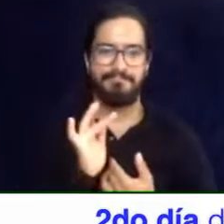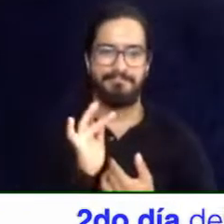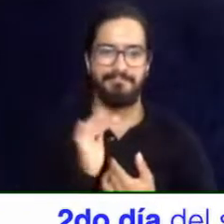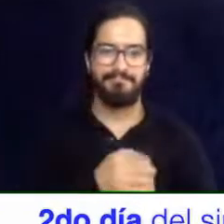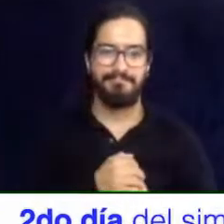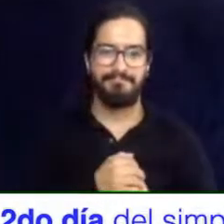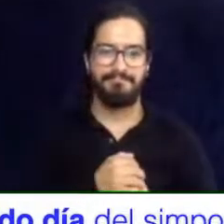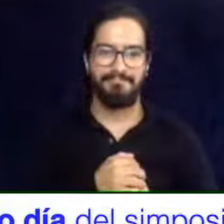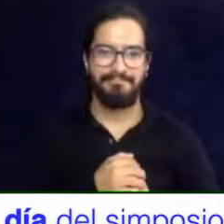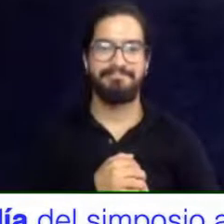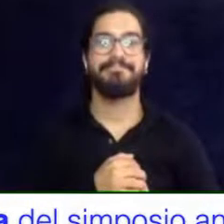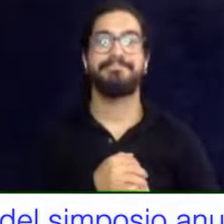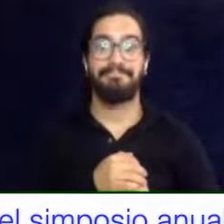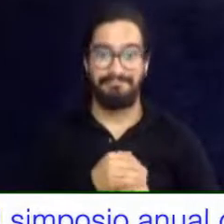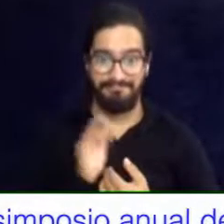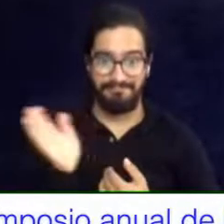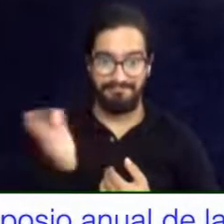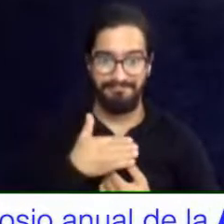next.